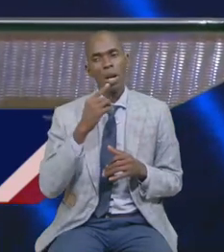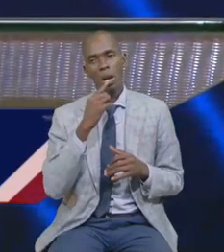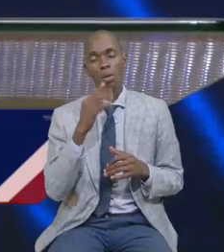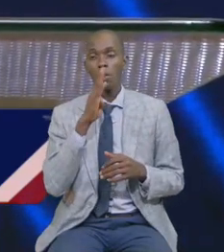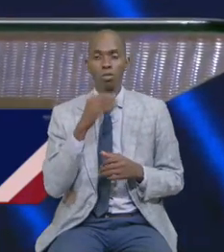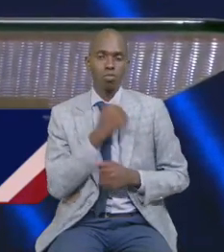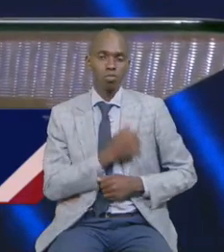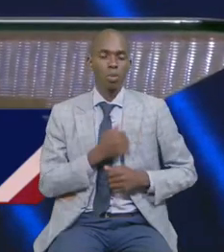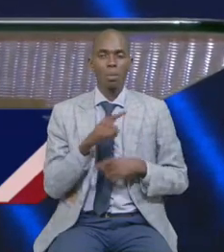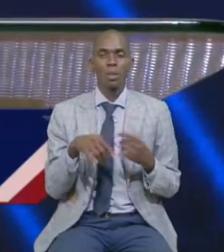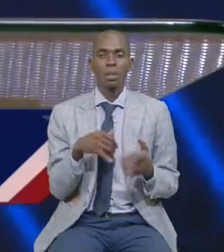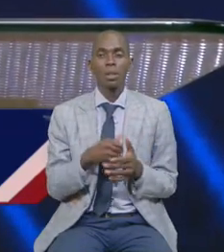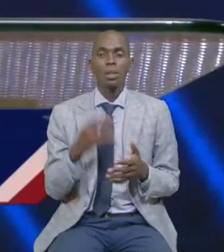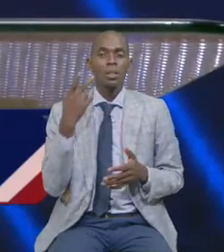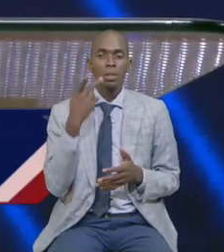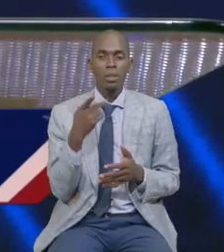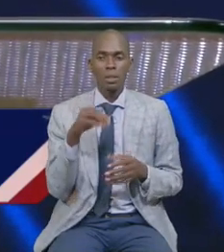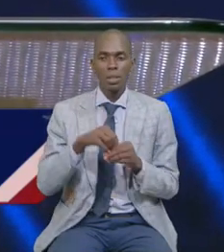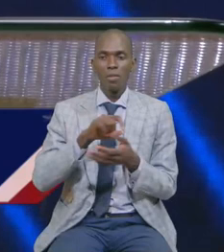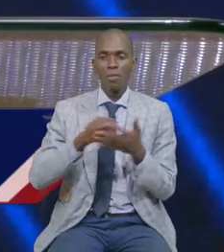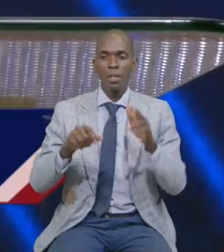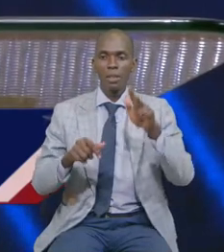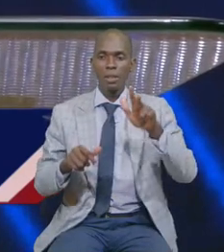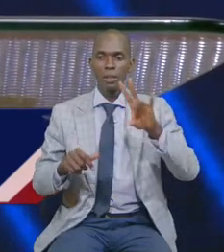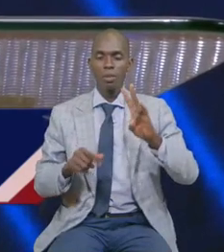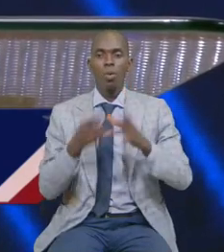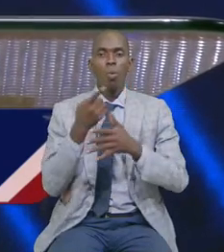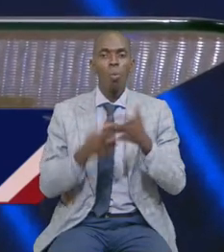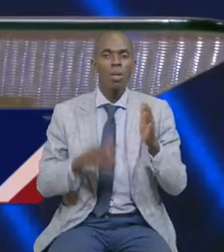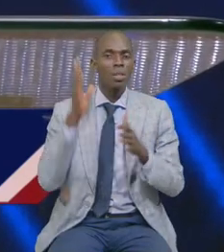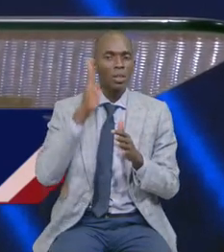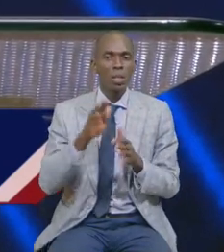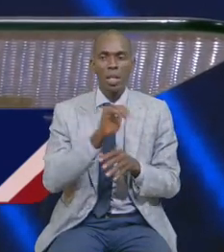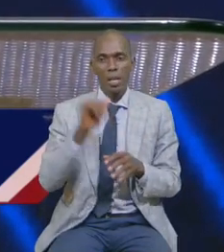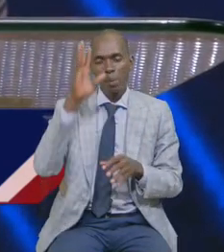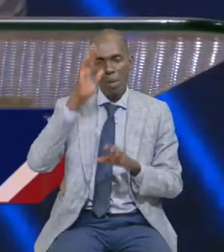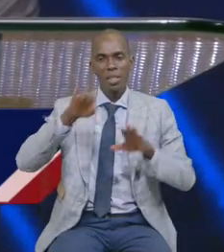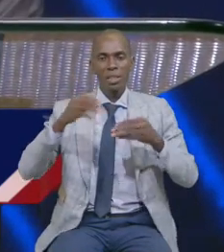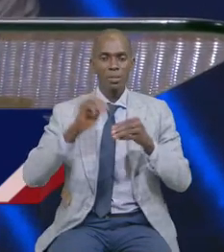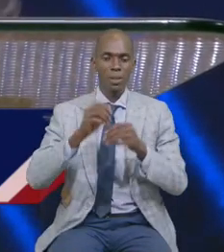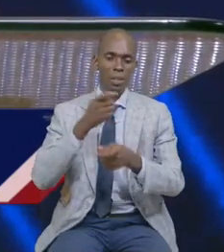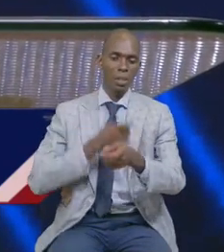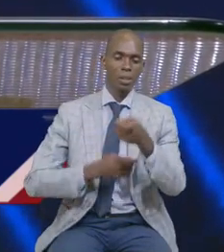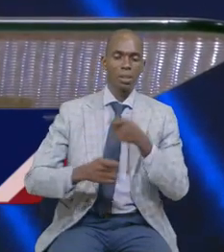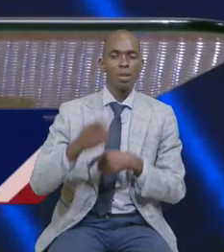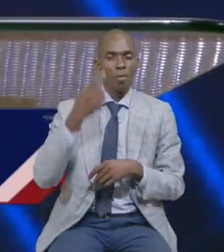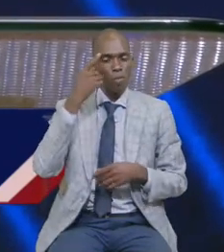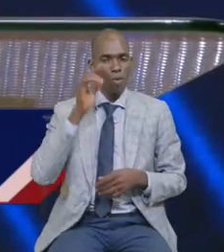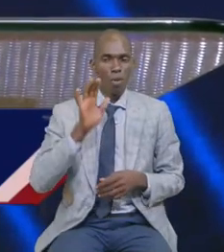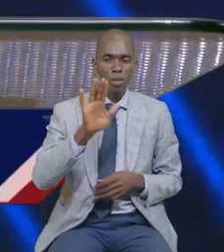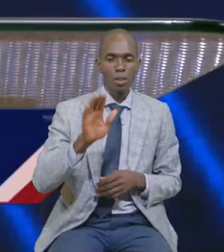started seven award shall a man give in exchange for his soul